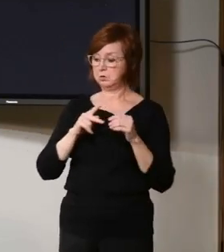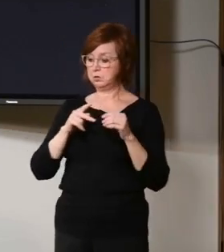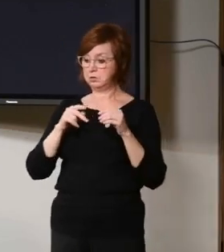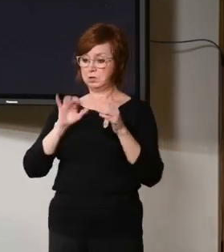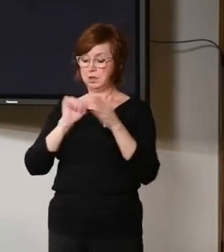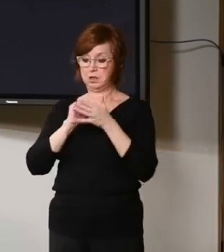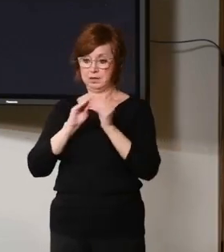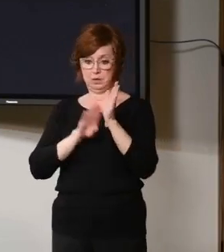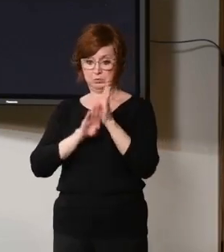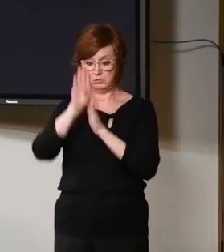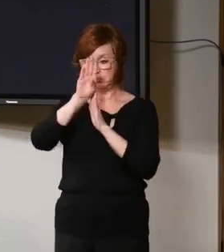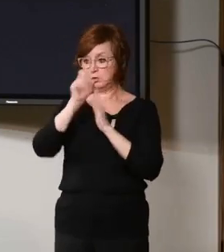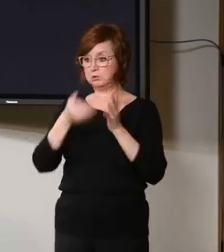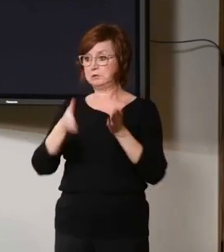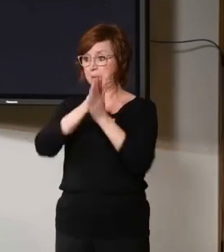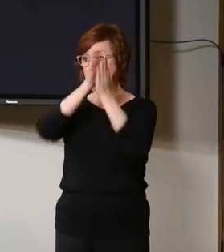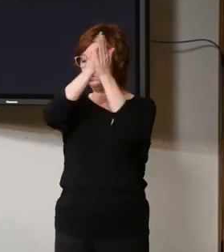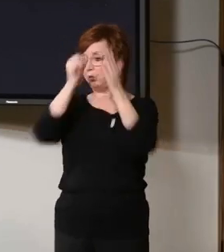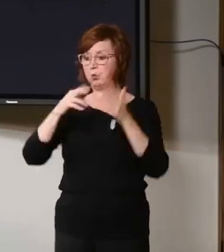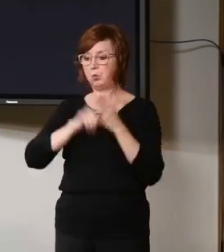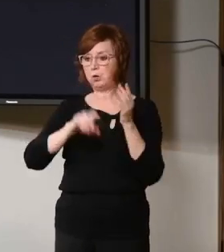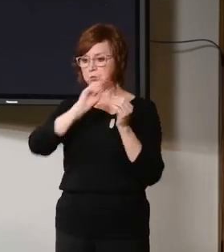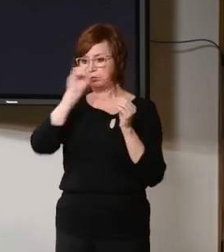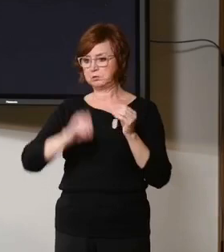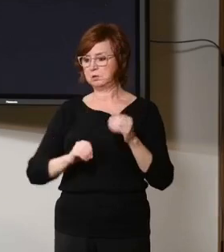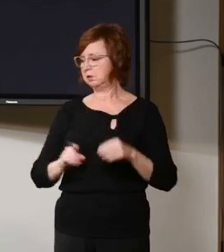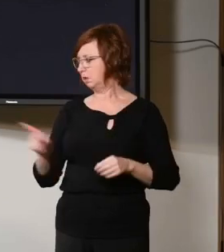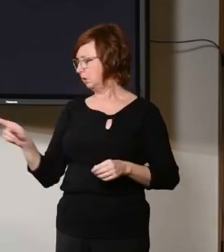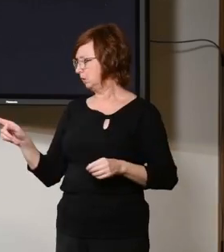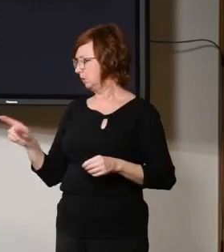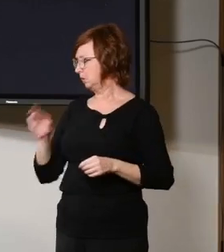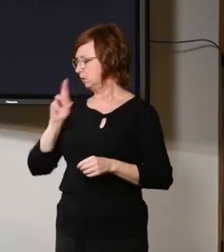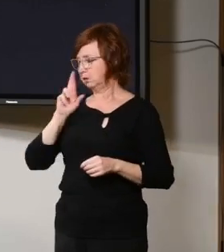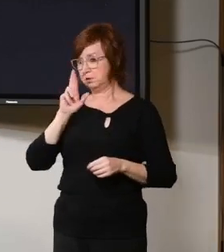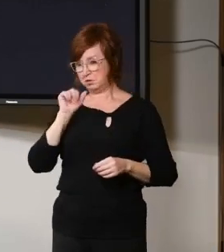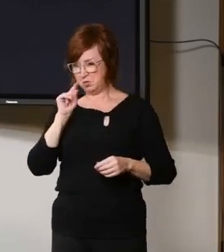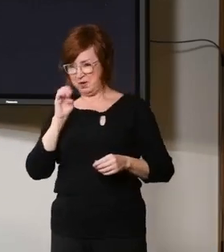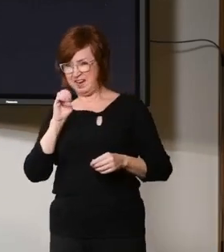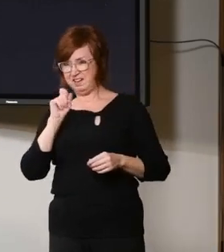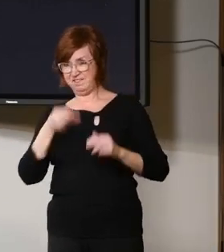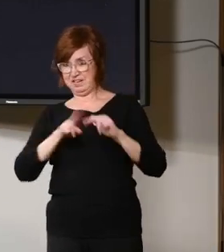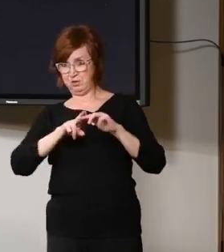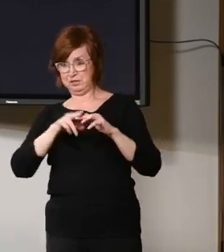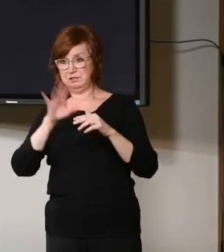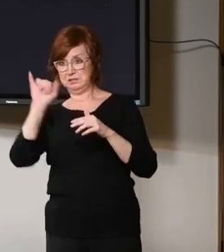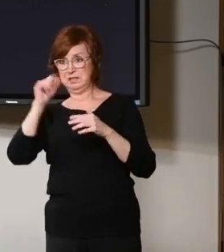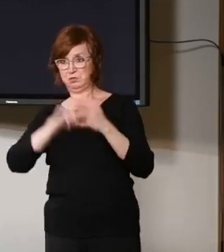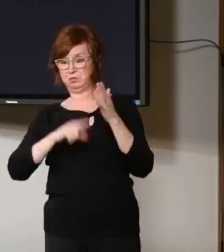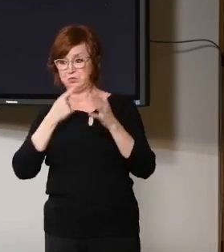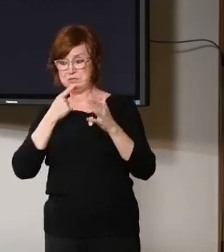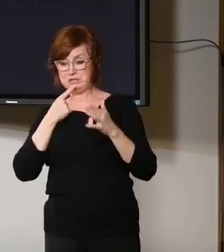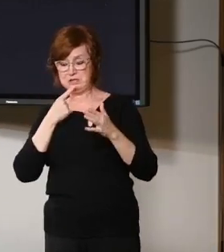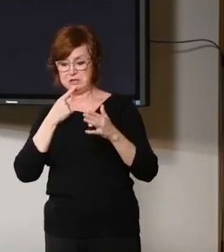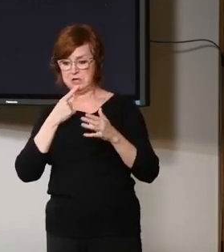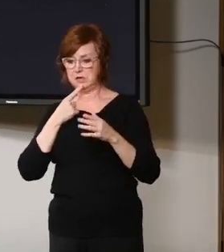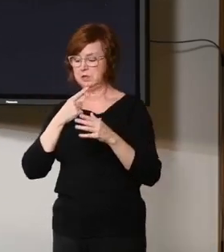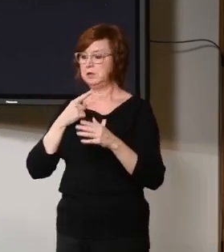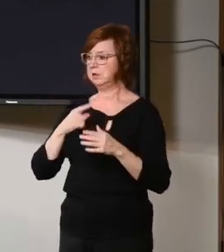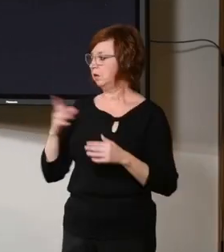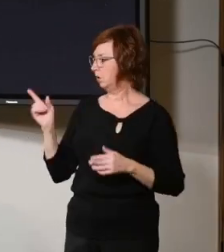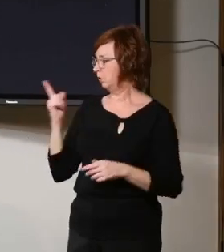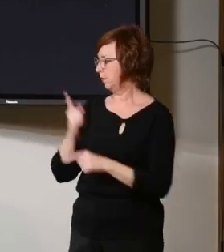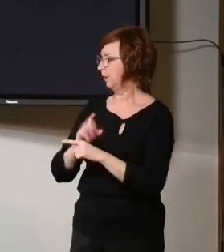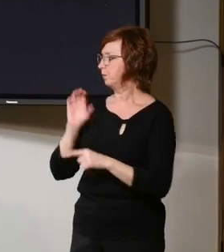3 weeks and what you're expecting in the future based on that? So, sorry, the rate of increase. And the rate of increase in cases.